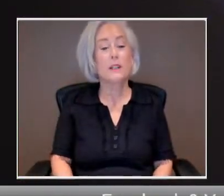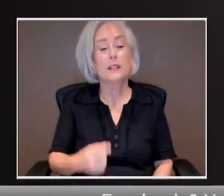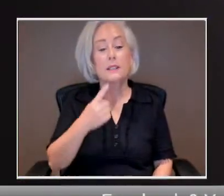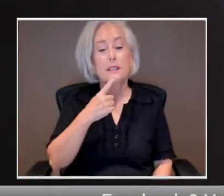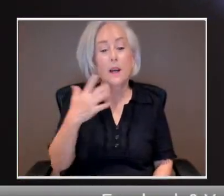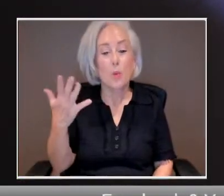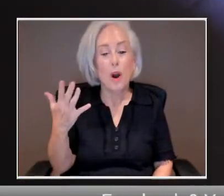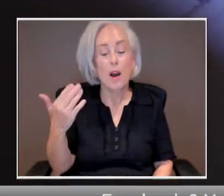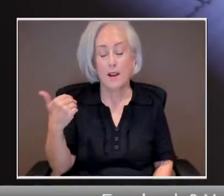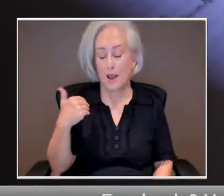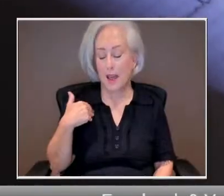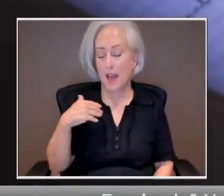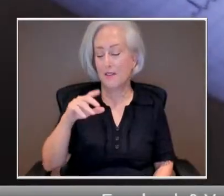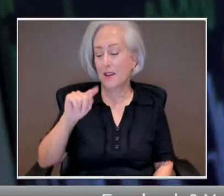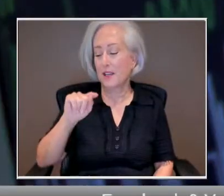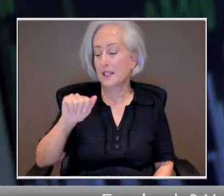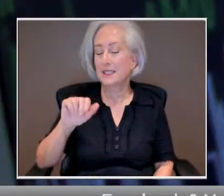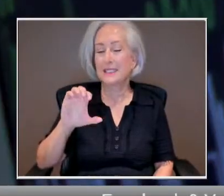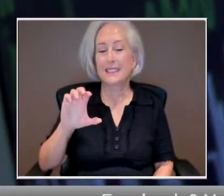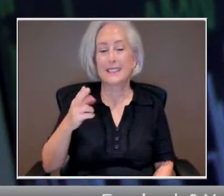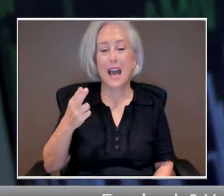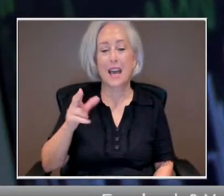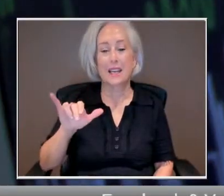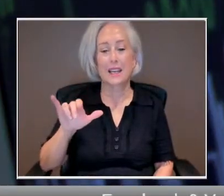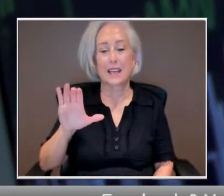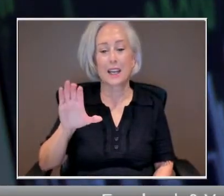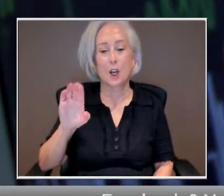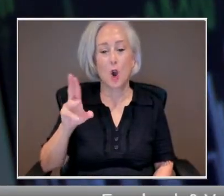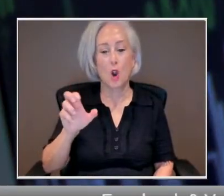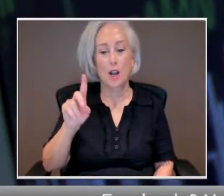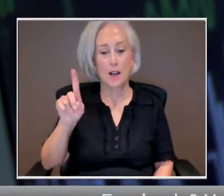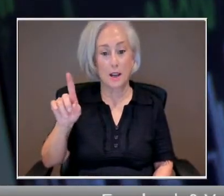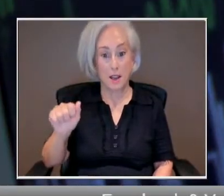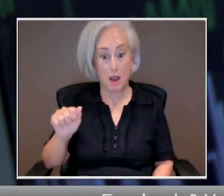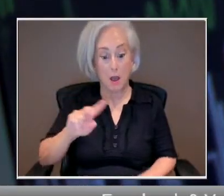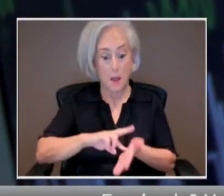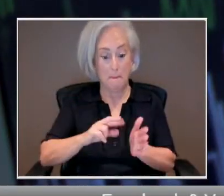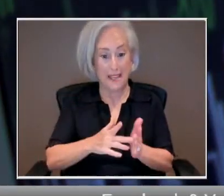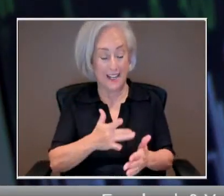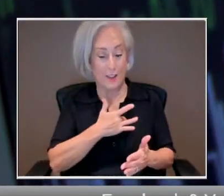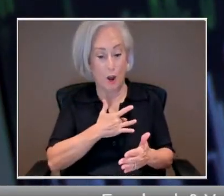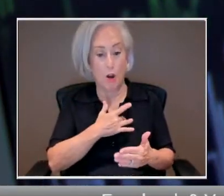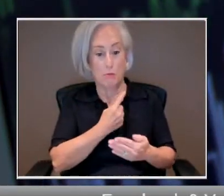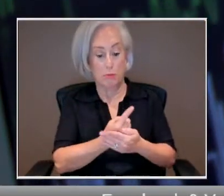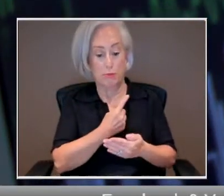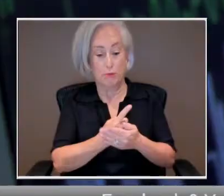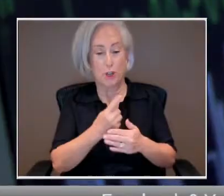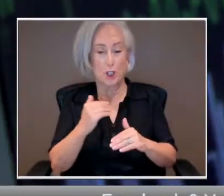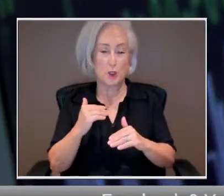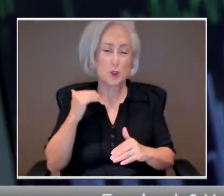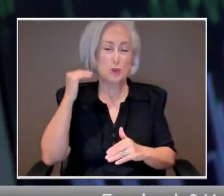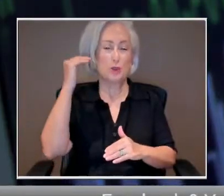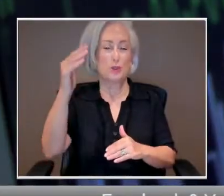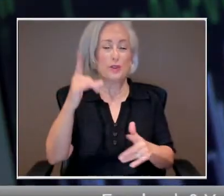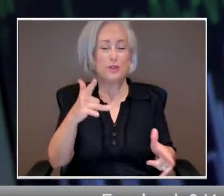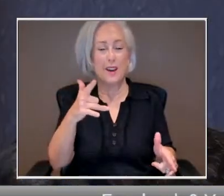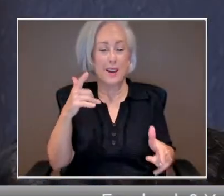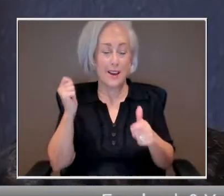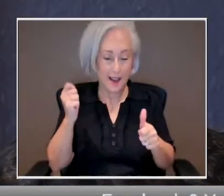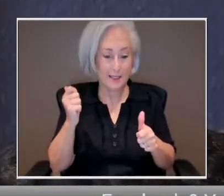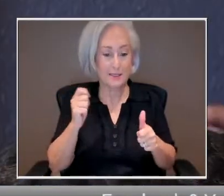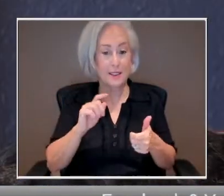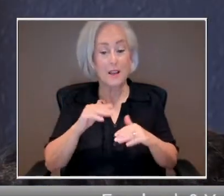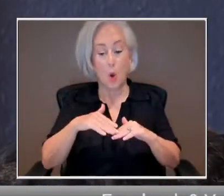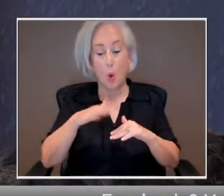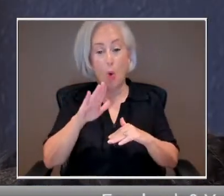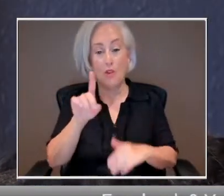event. Tachycardia is when the heart beats too quickly, typically more than 100 beats a minute at rest. He described